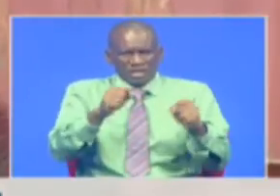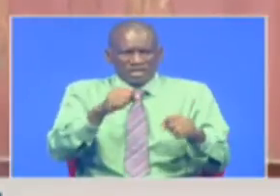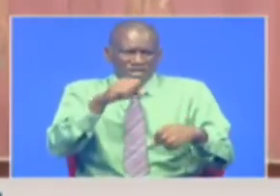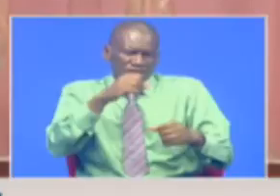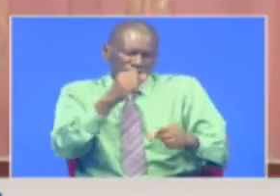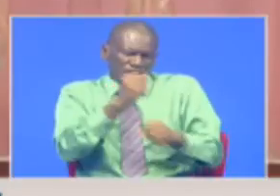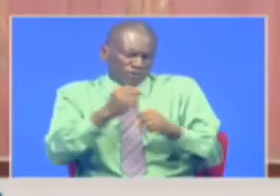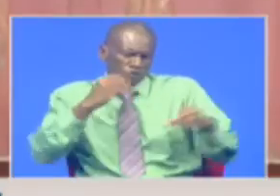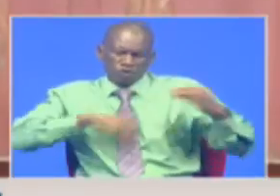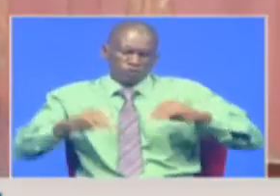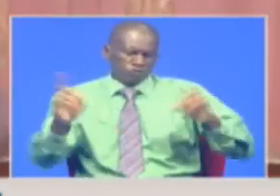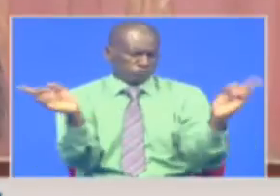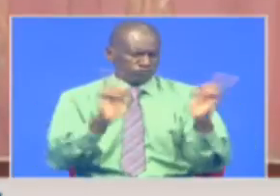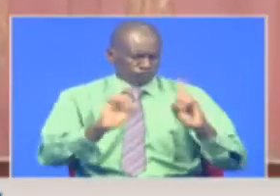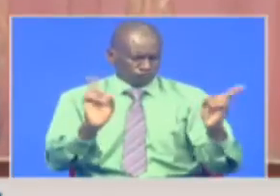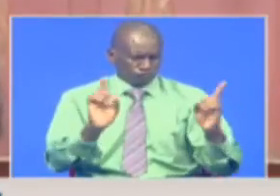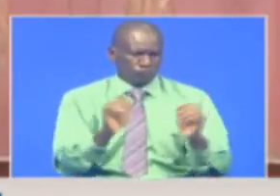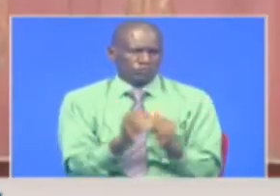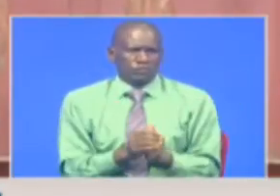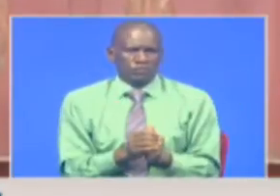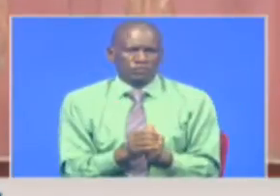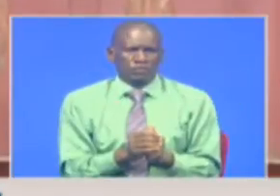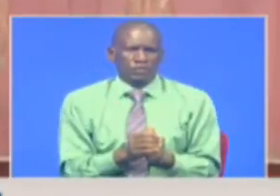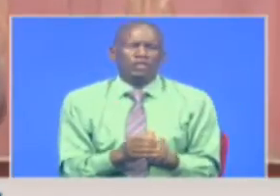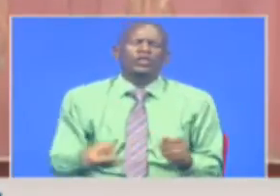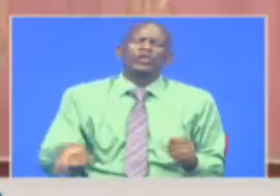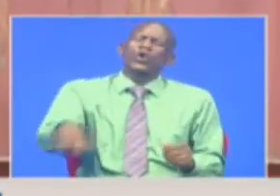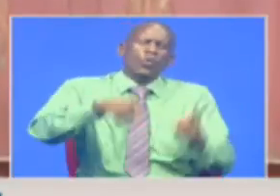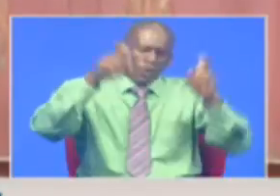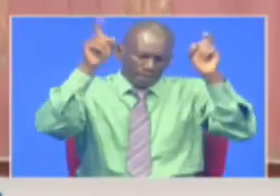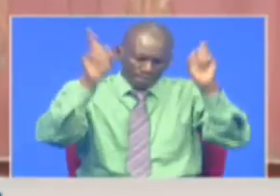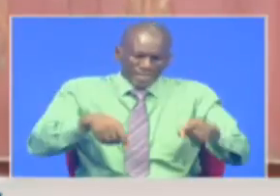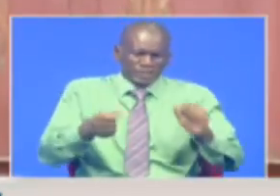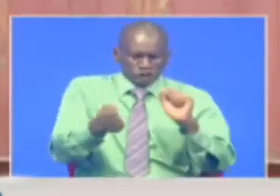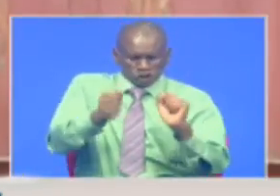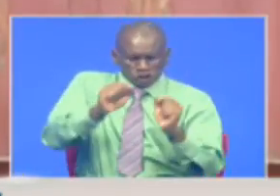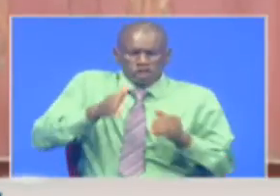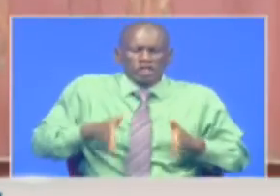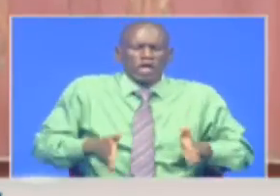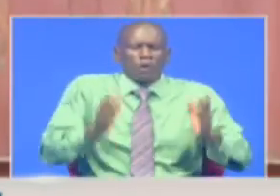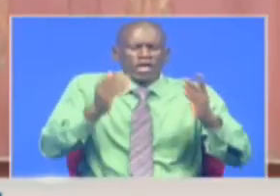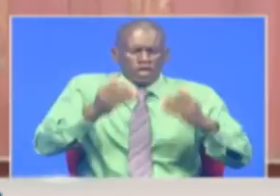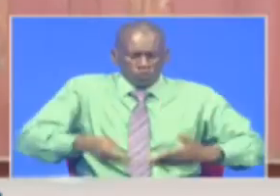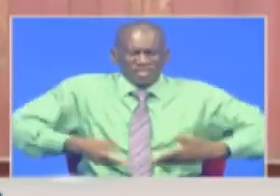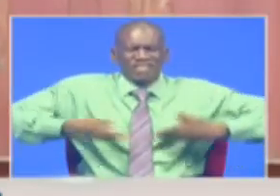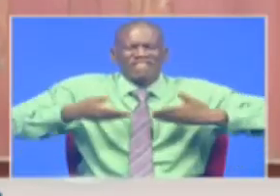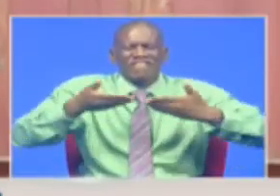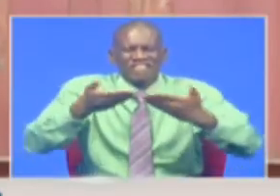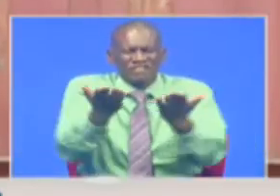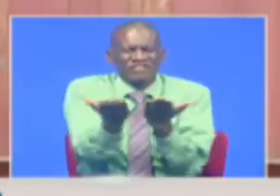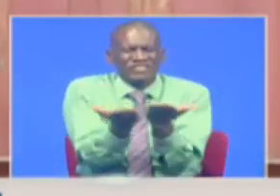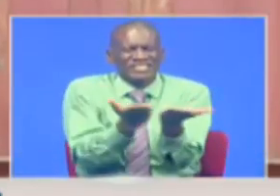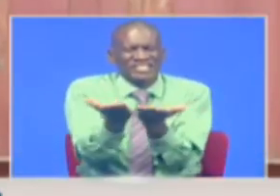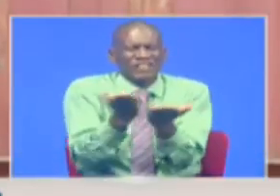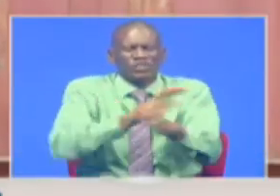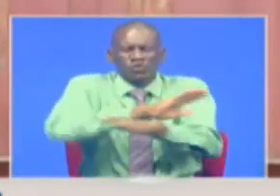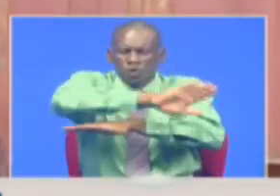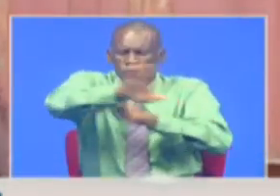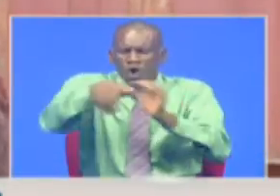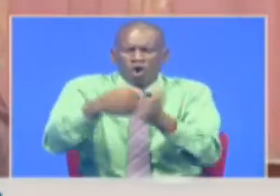ndogo ndogo hapo. We must reform the way we give and provide services to all our